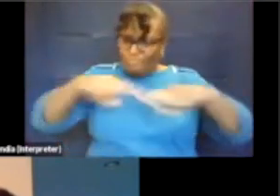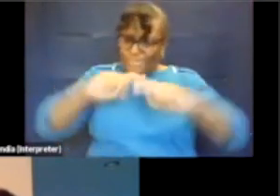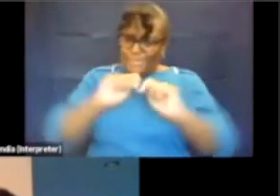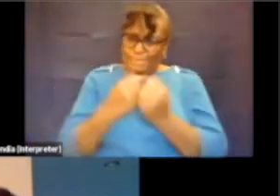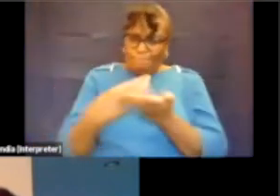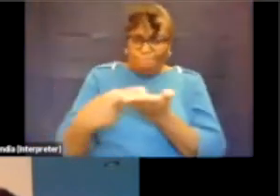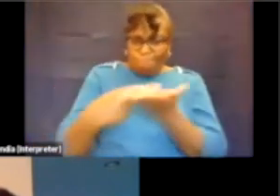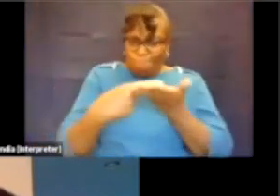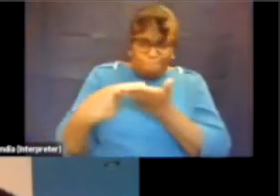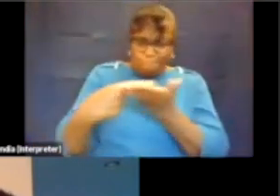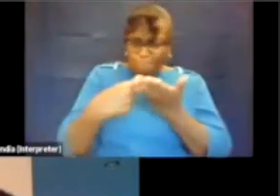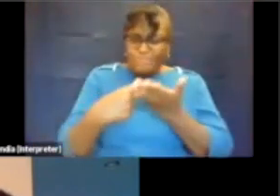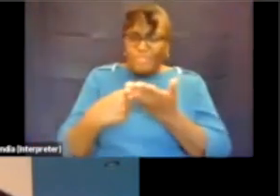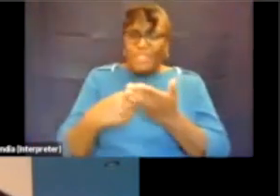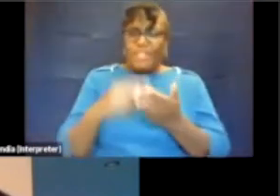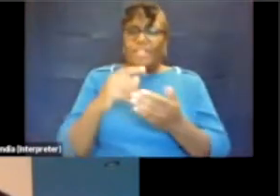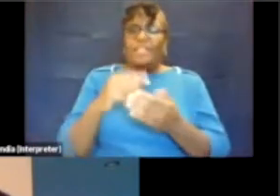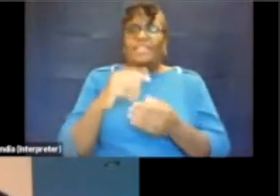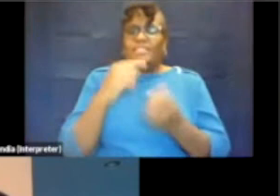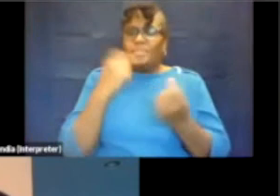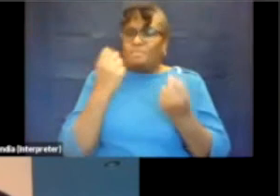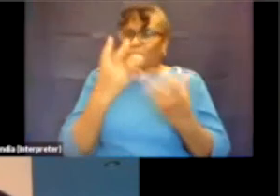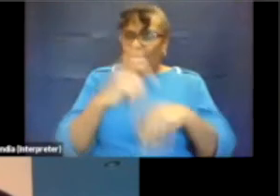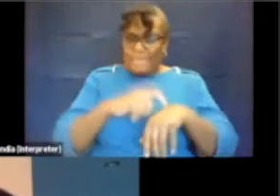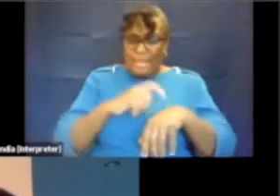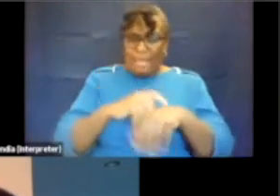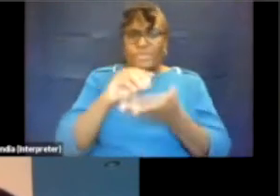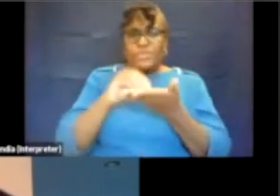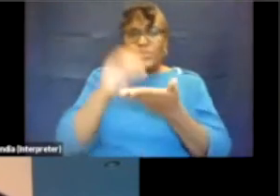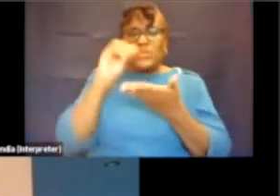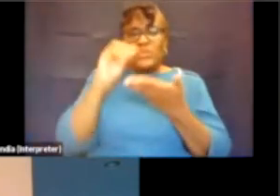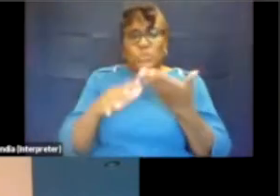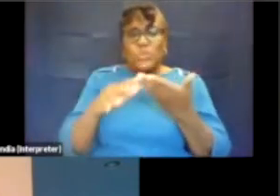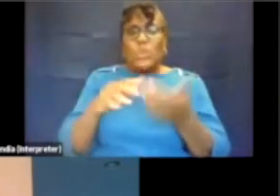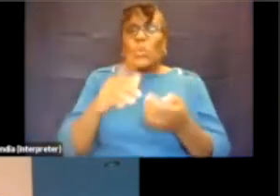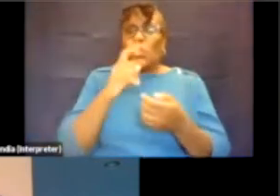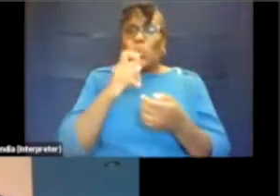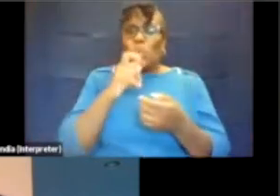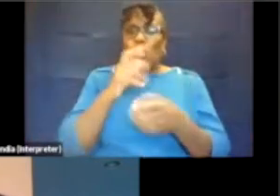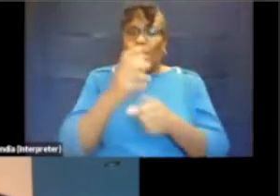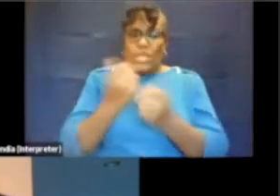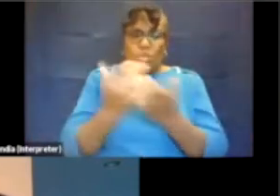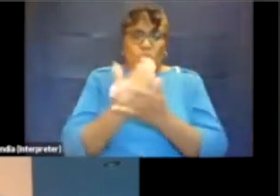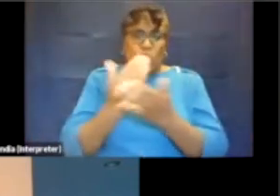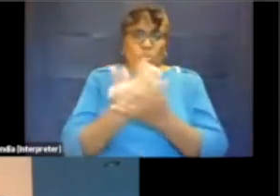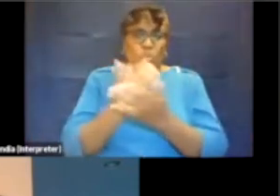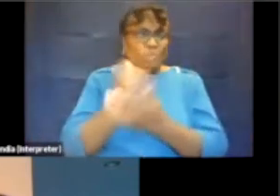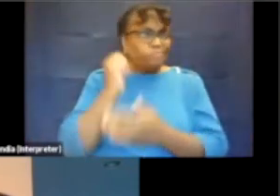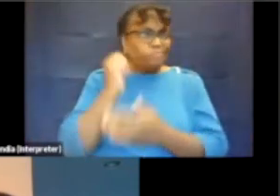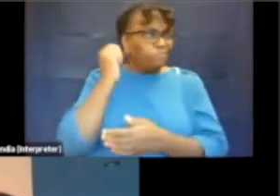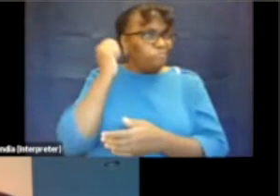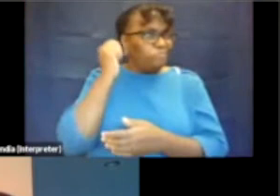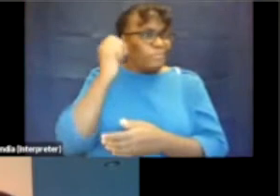that permission. There have been a lot of times that I've had students that have gotten new amplification or had a change in their